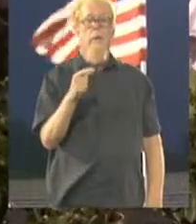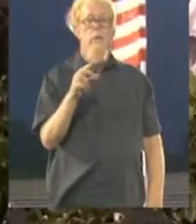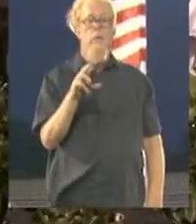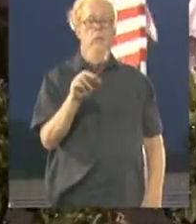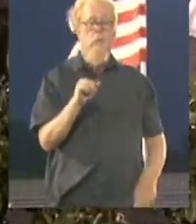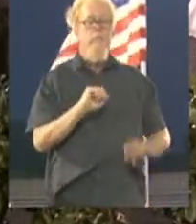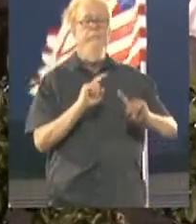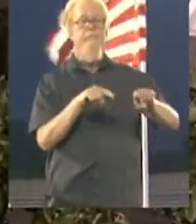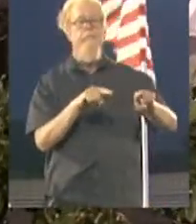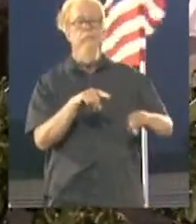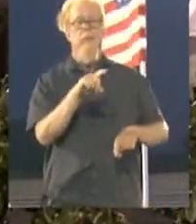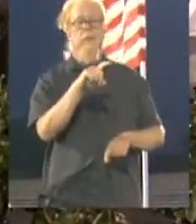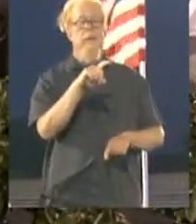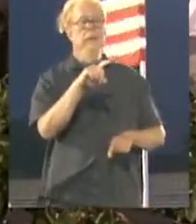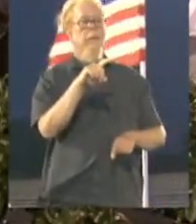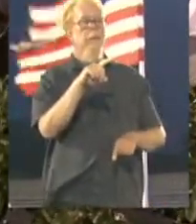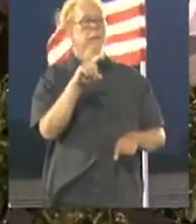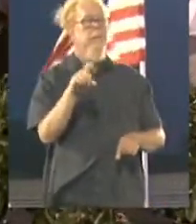San Antonio.